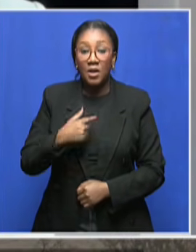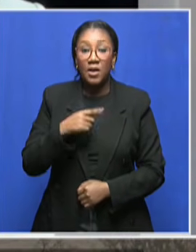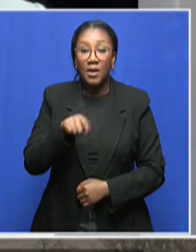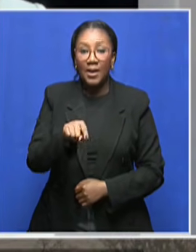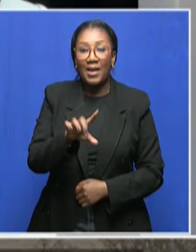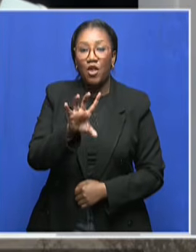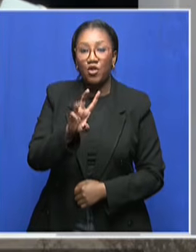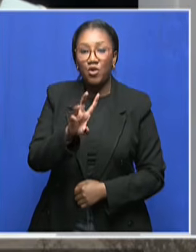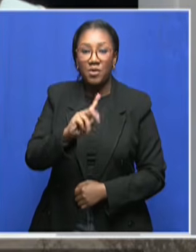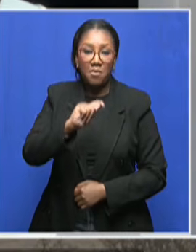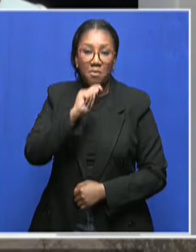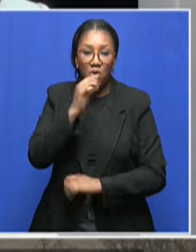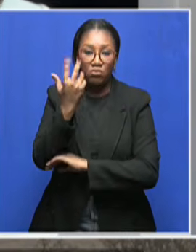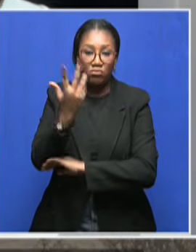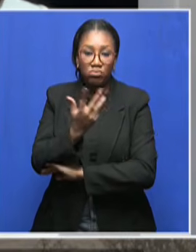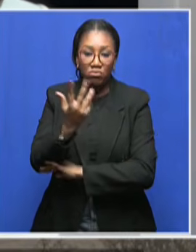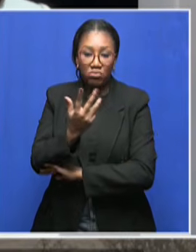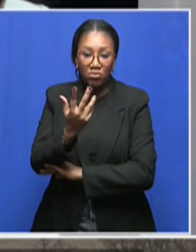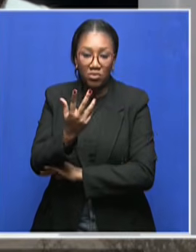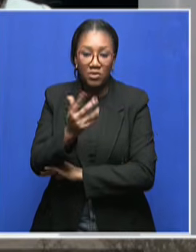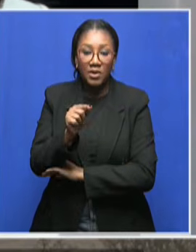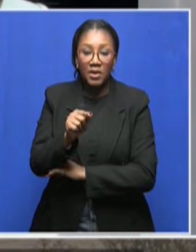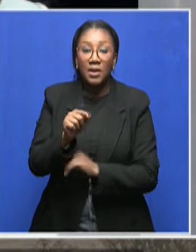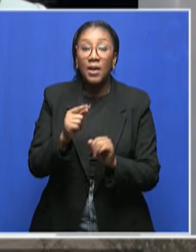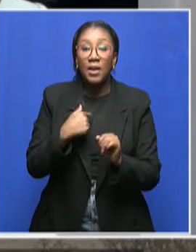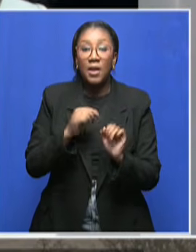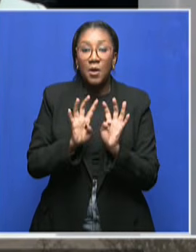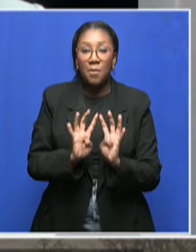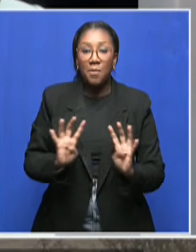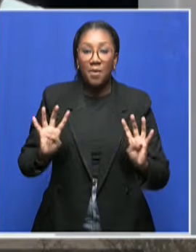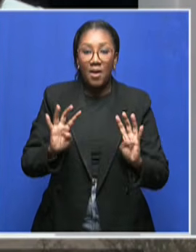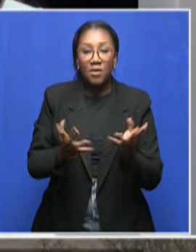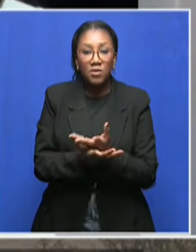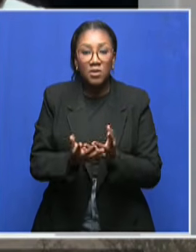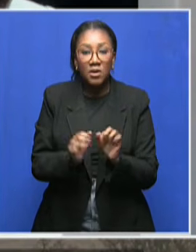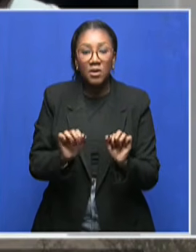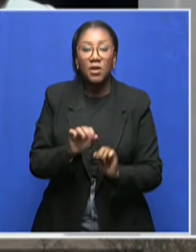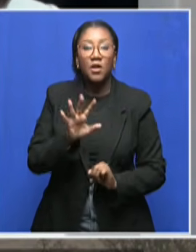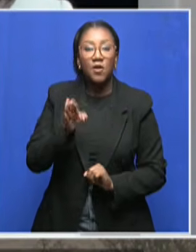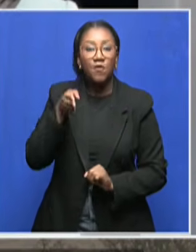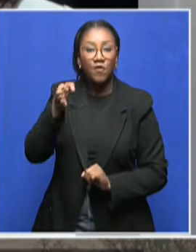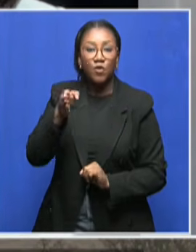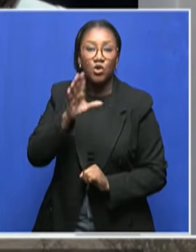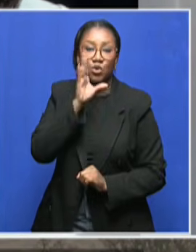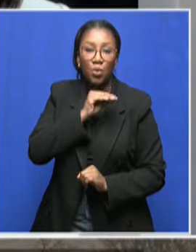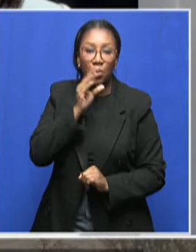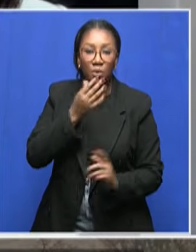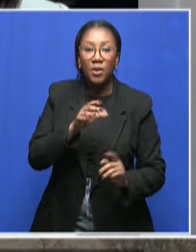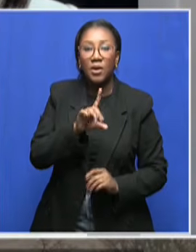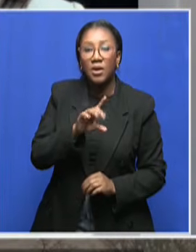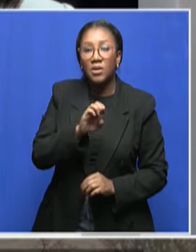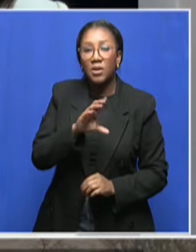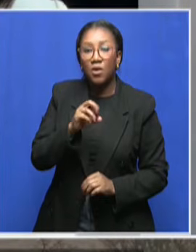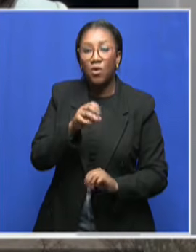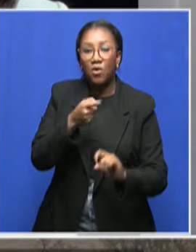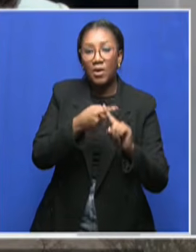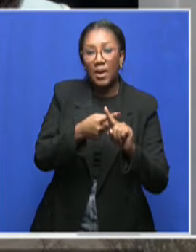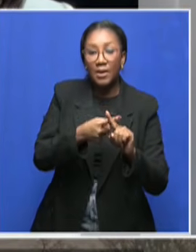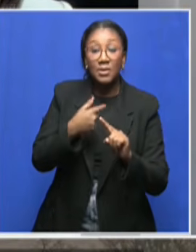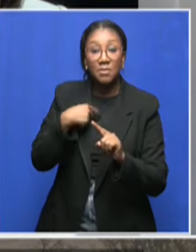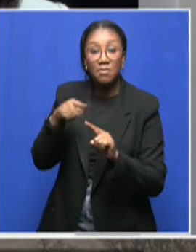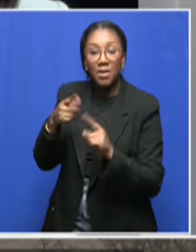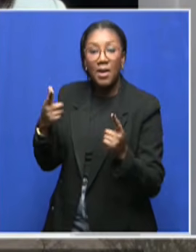Thursday morning for a panel discussion with Future Talks at Decorex. And my stand will be on